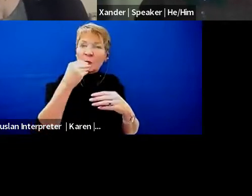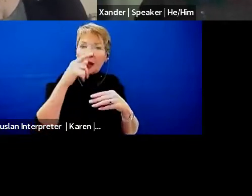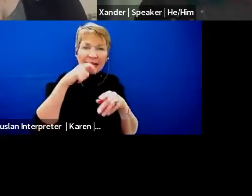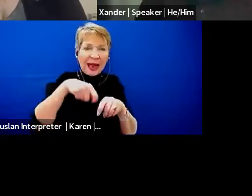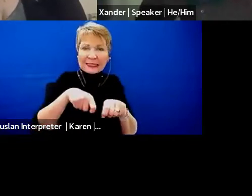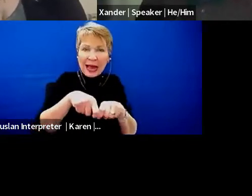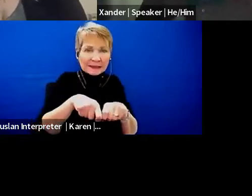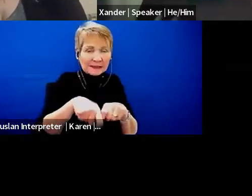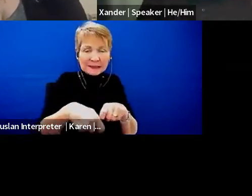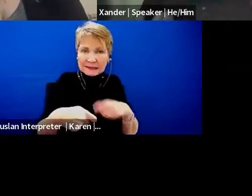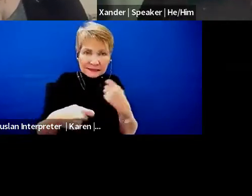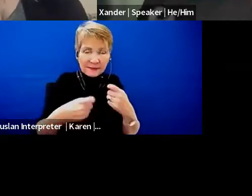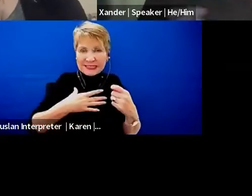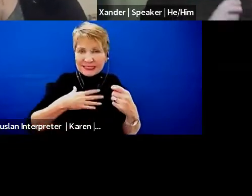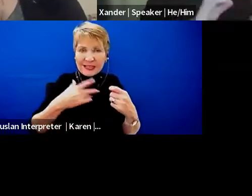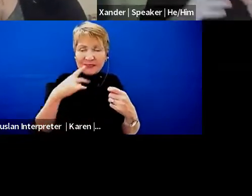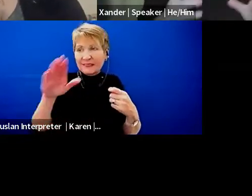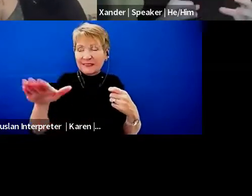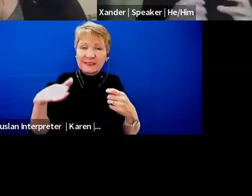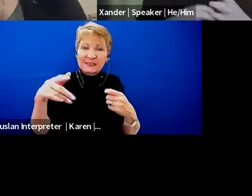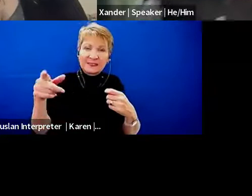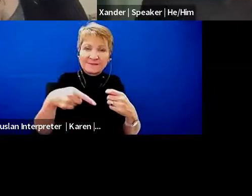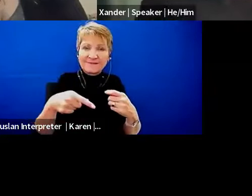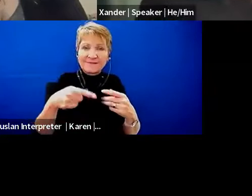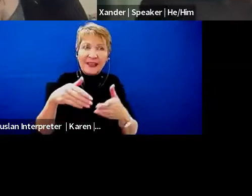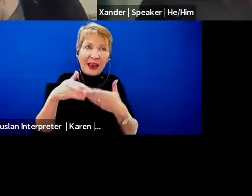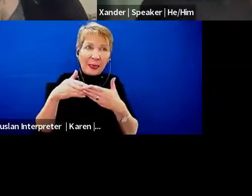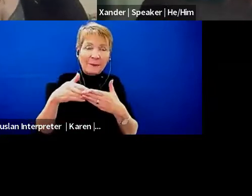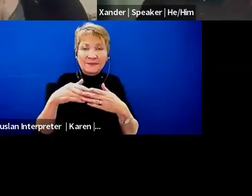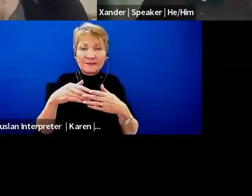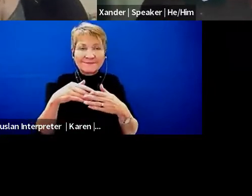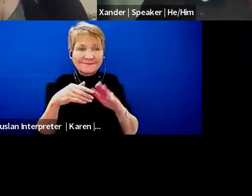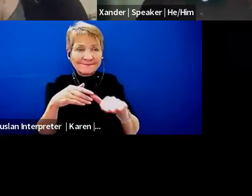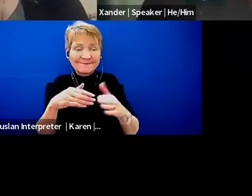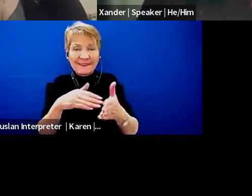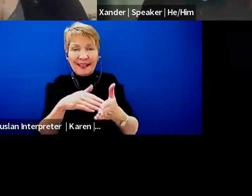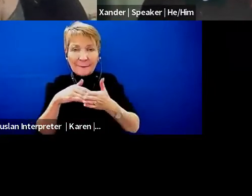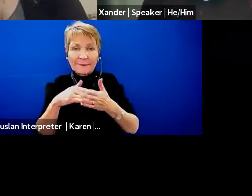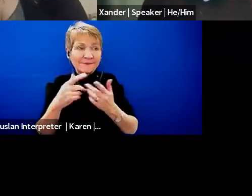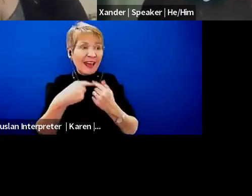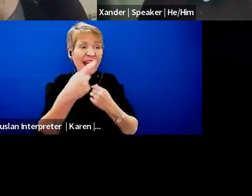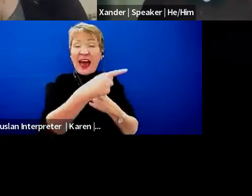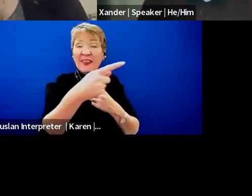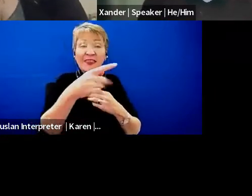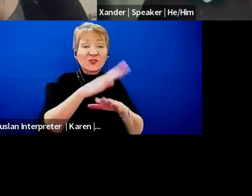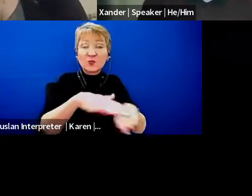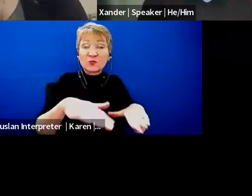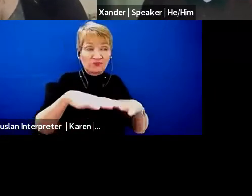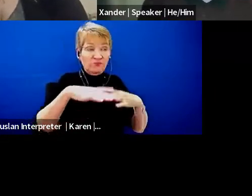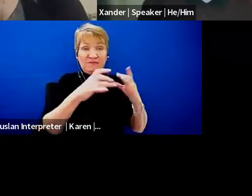was asking so much help for just little inconvenient things that most children could probably do by